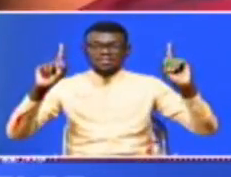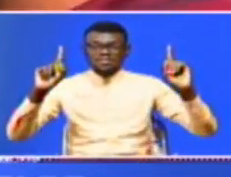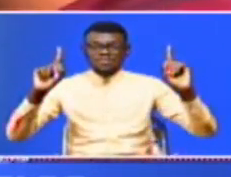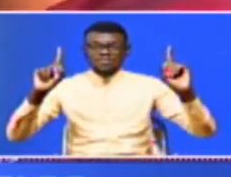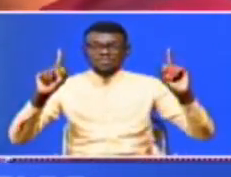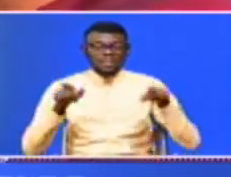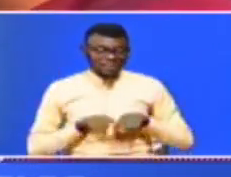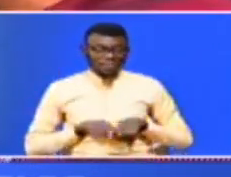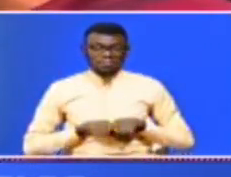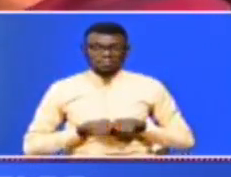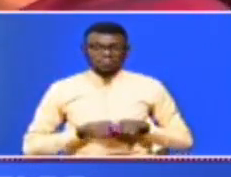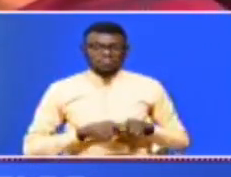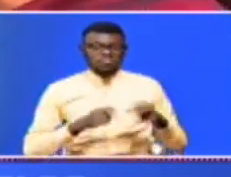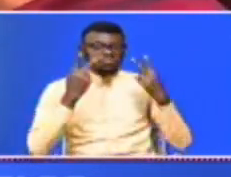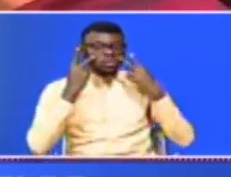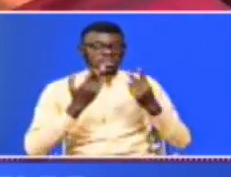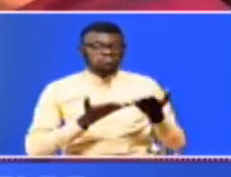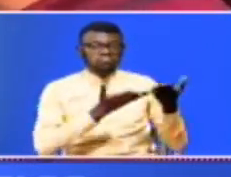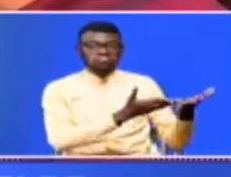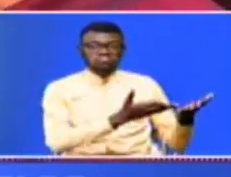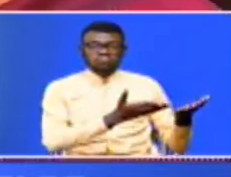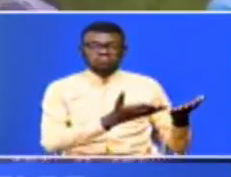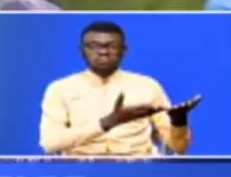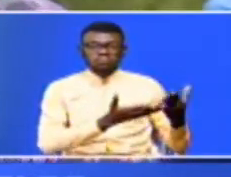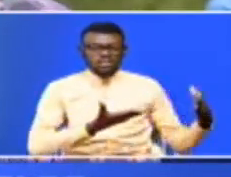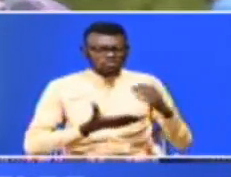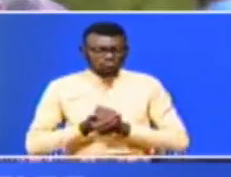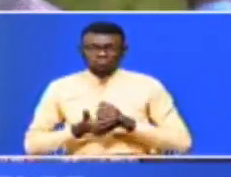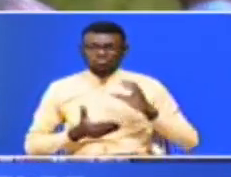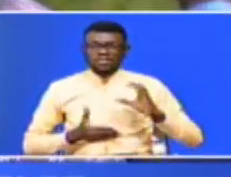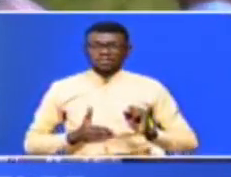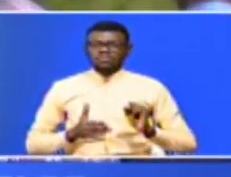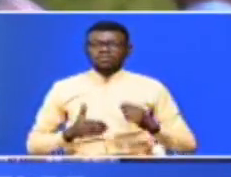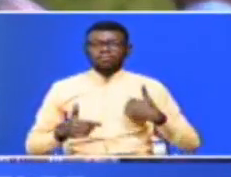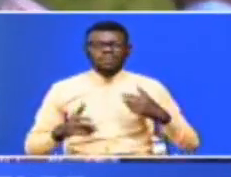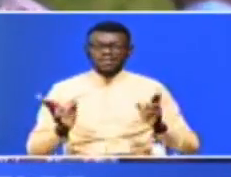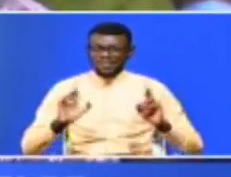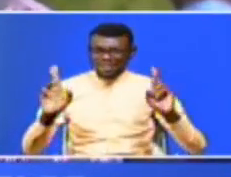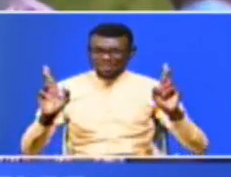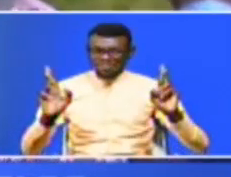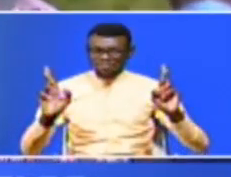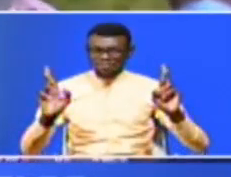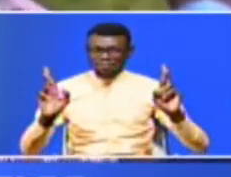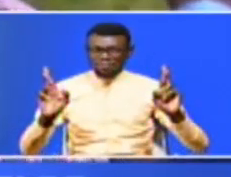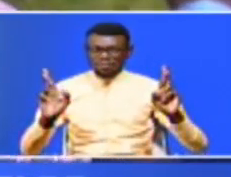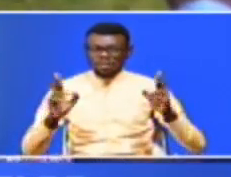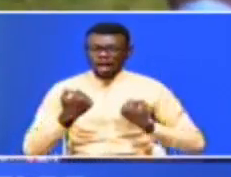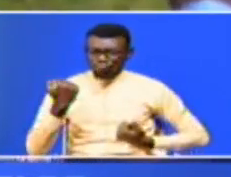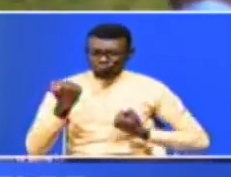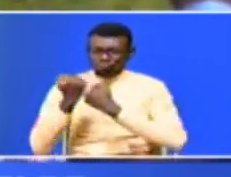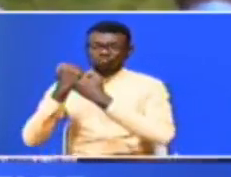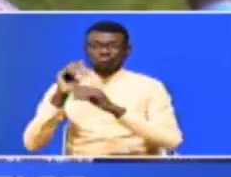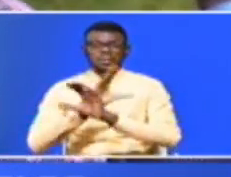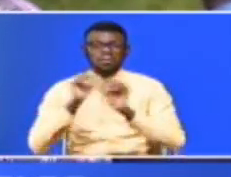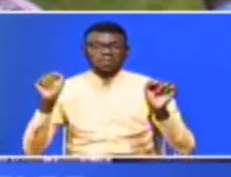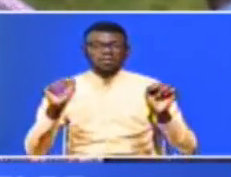the son of the soil becoming a cabinet secretary. Mimi niko tayari kusaidia rais